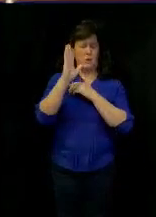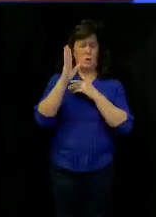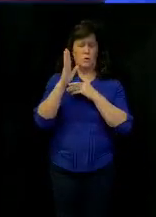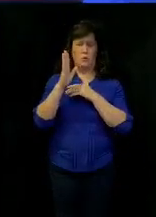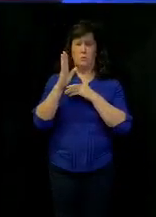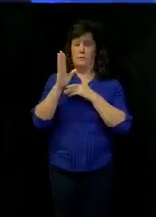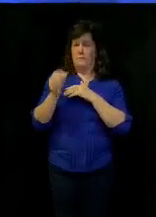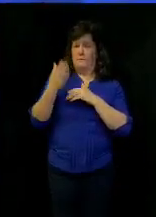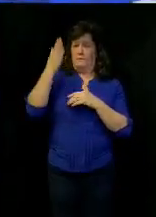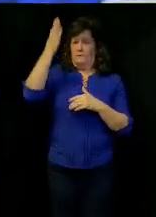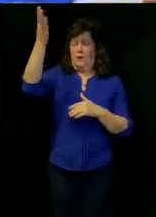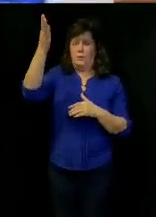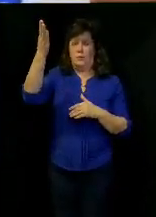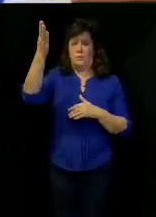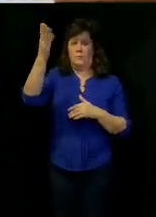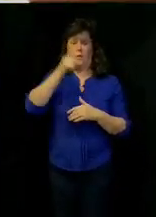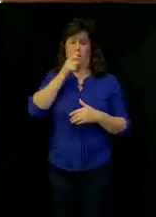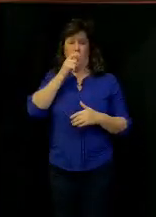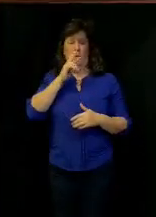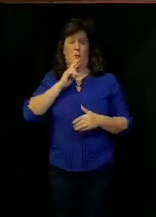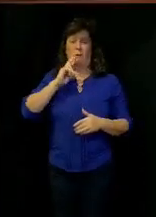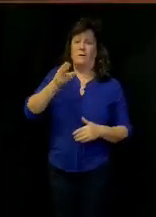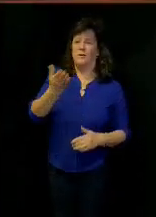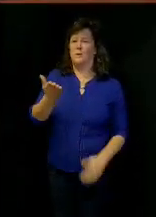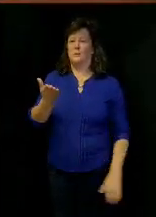this morning? Come on. Who are you?